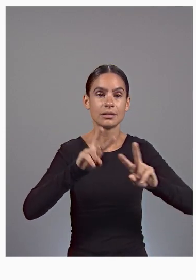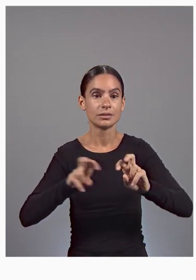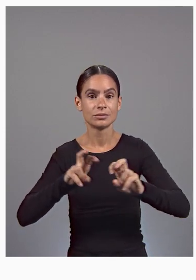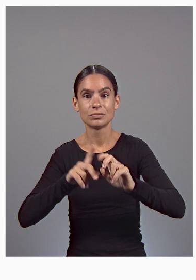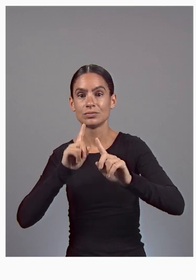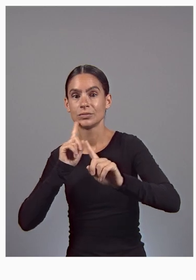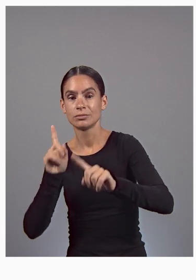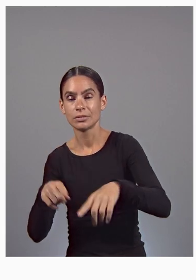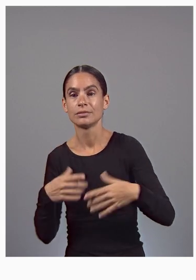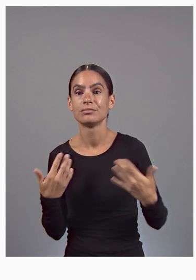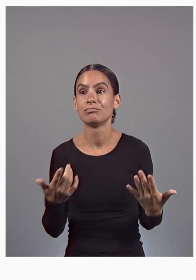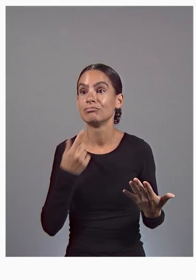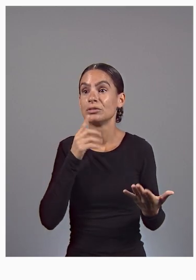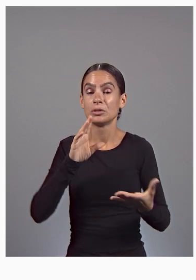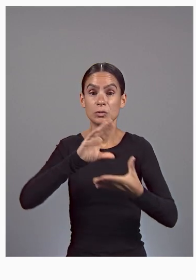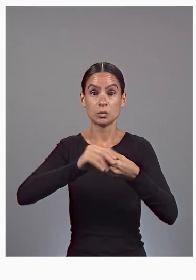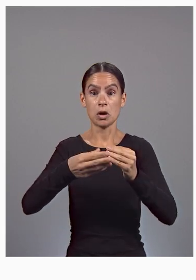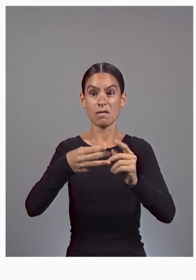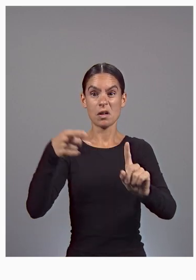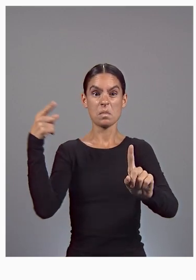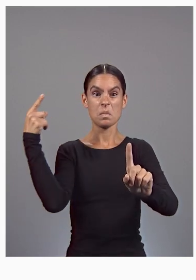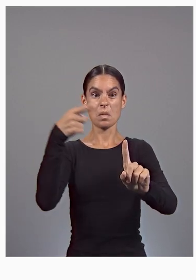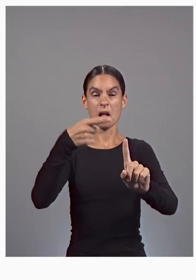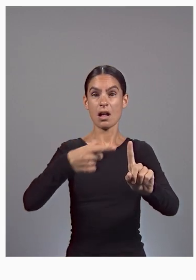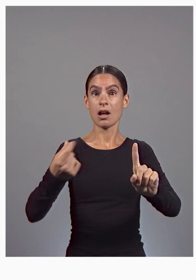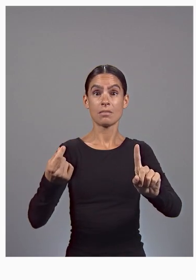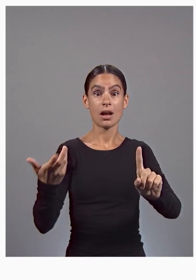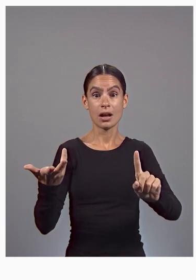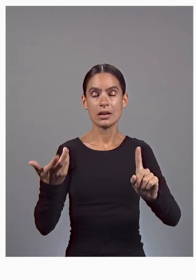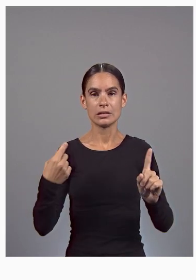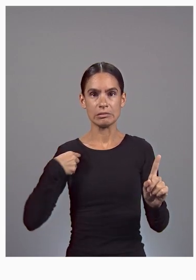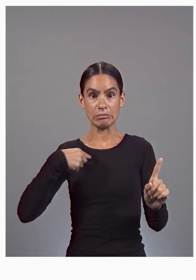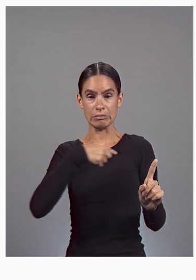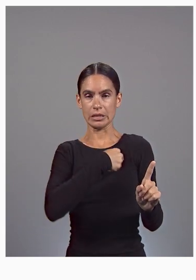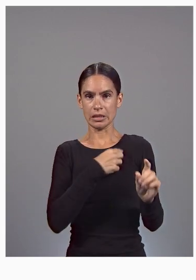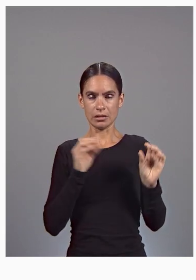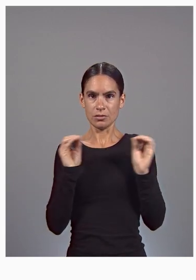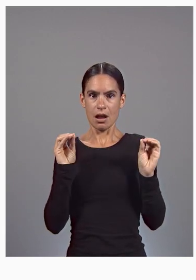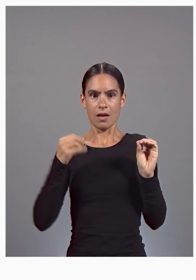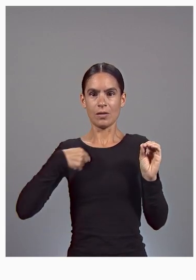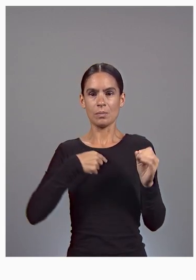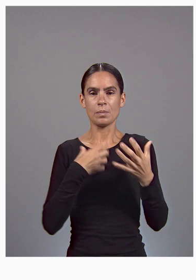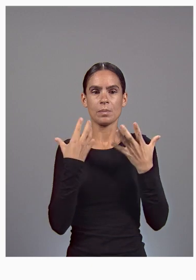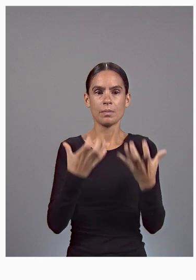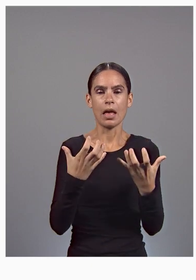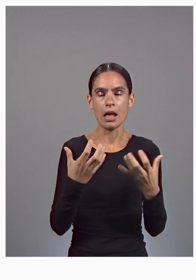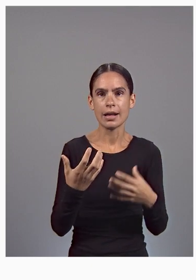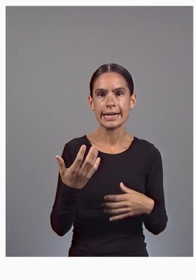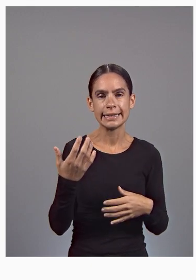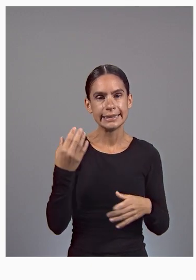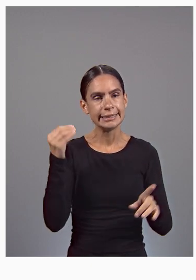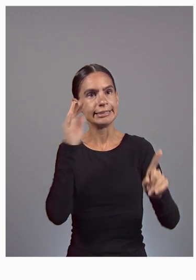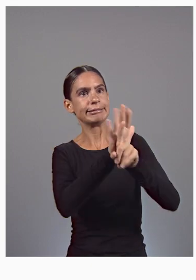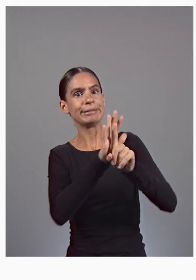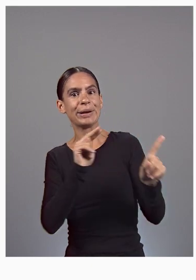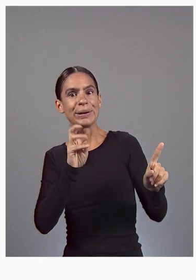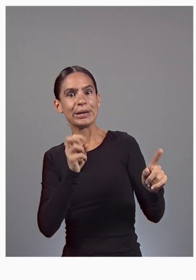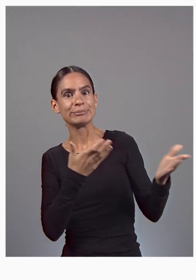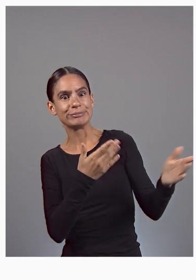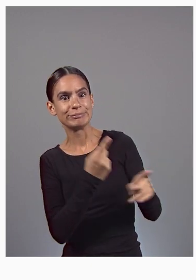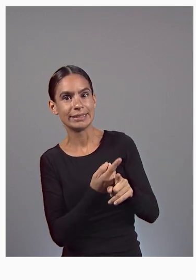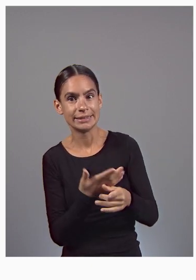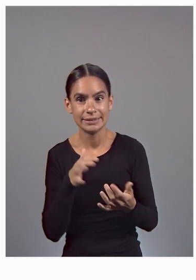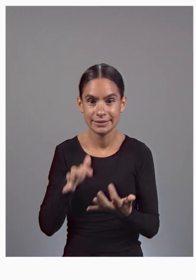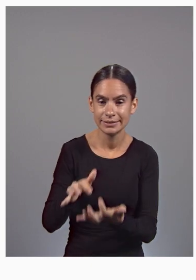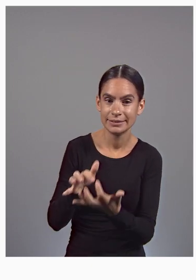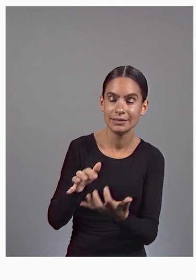So the moral of the story is what? None of us want to end up on the news, right? So in order to make this 90%